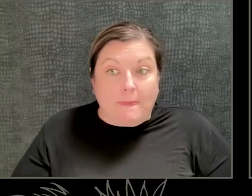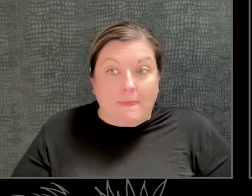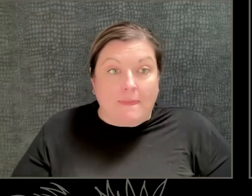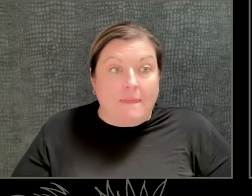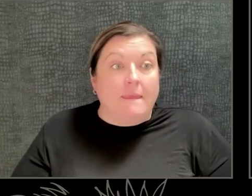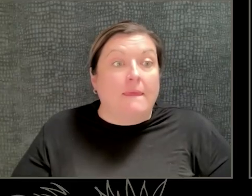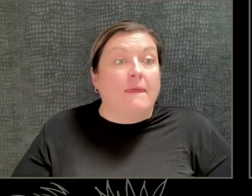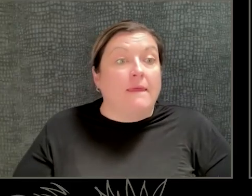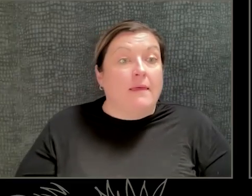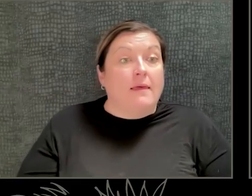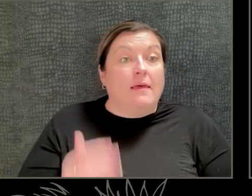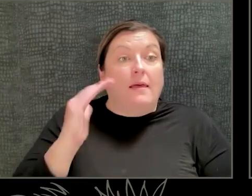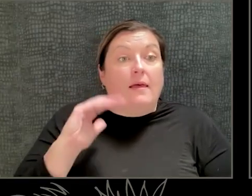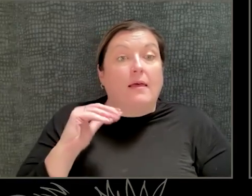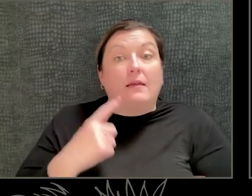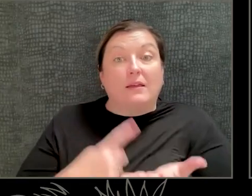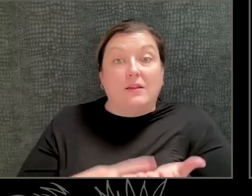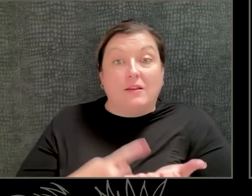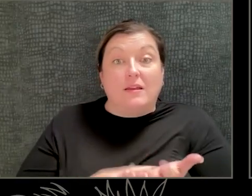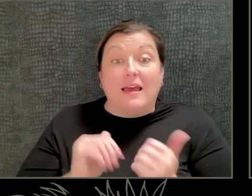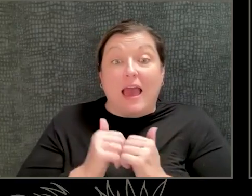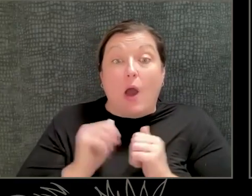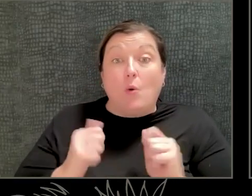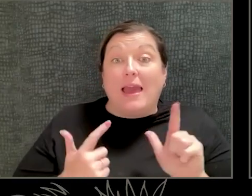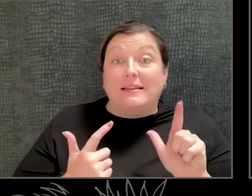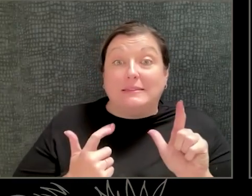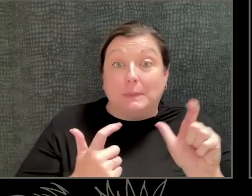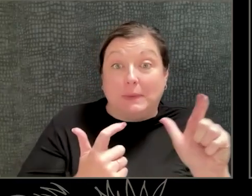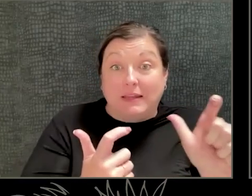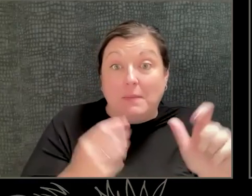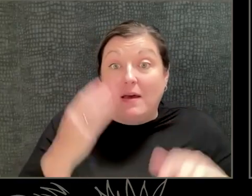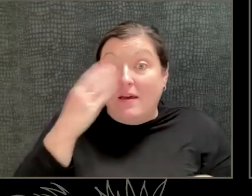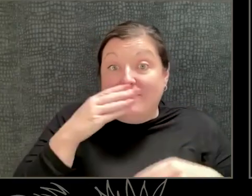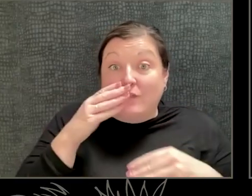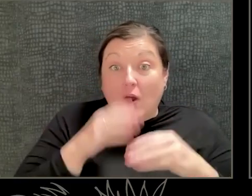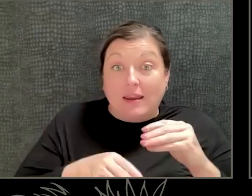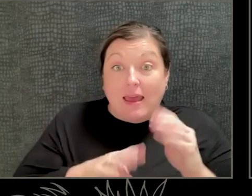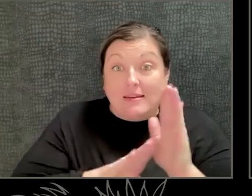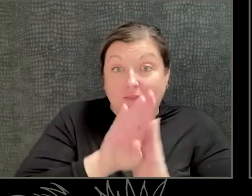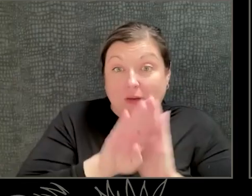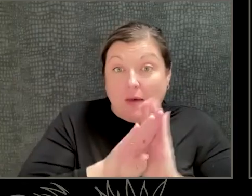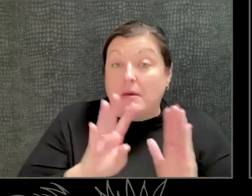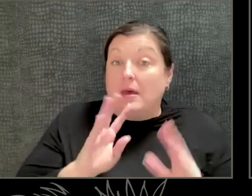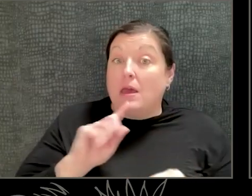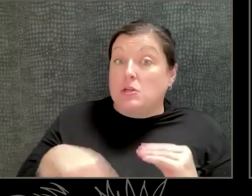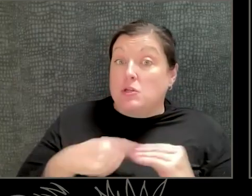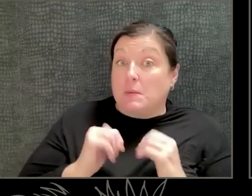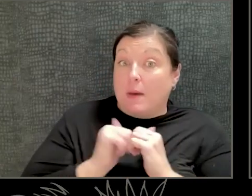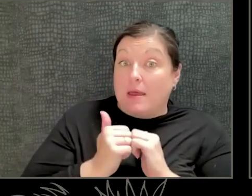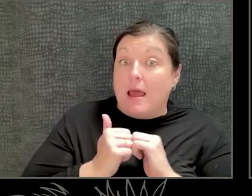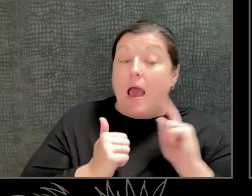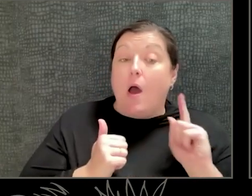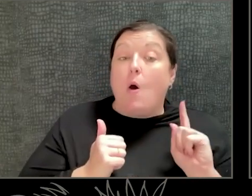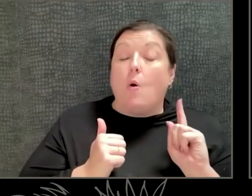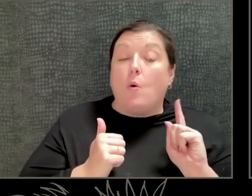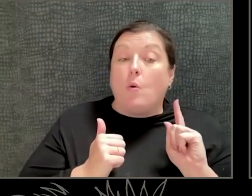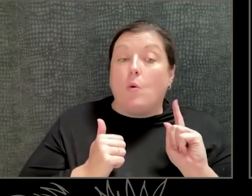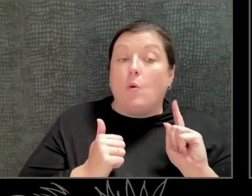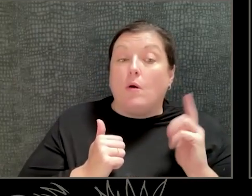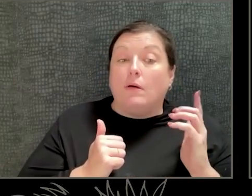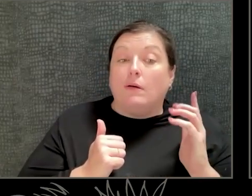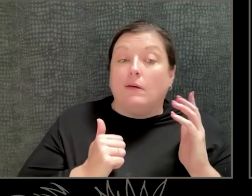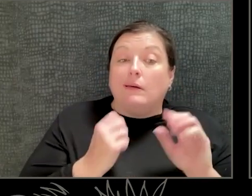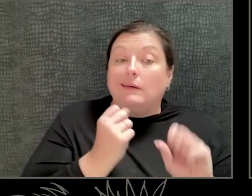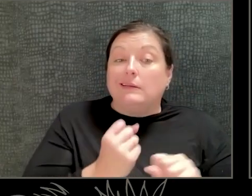And then let's talk about now how this can speed up front-end development. So I already kind of talked about how it takes away the need for the